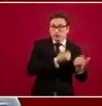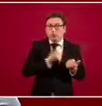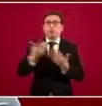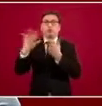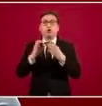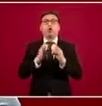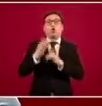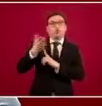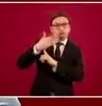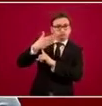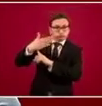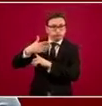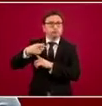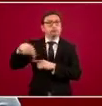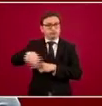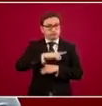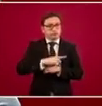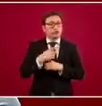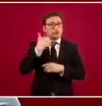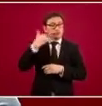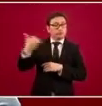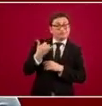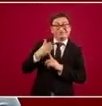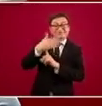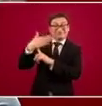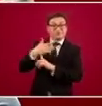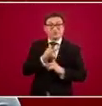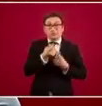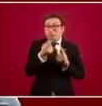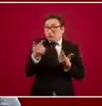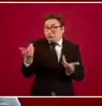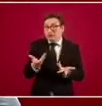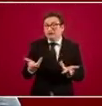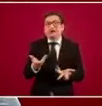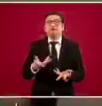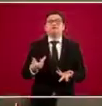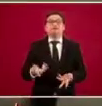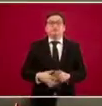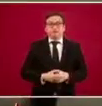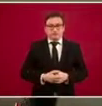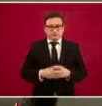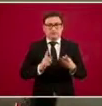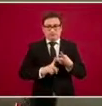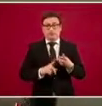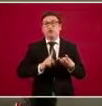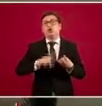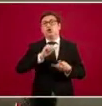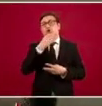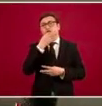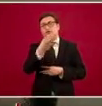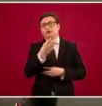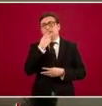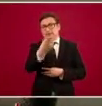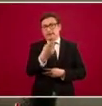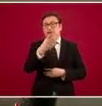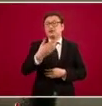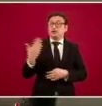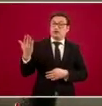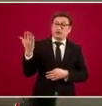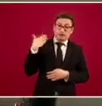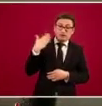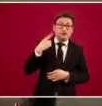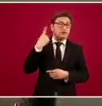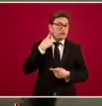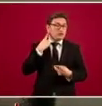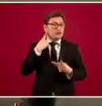home. What has happened? What has to happen there? Do the relatives have to take them to the hospital, or do we have ambulances that can go